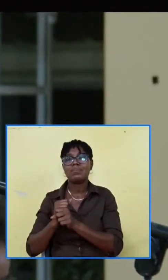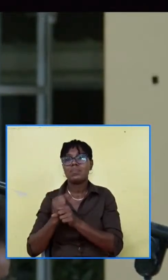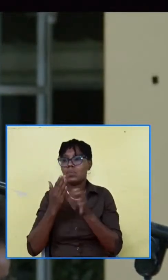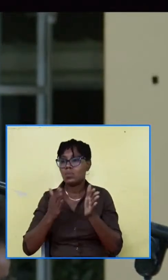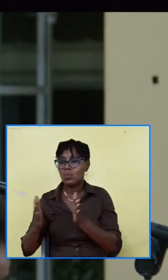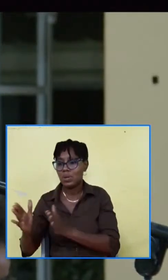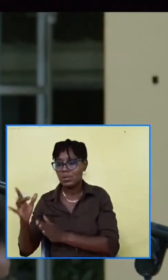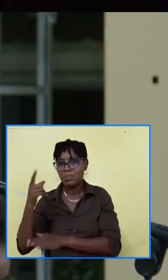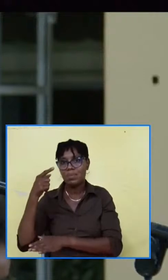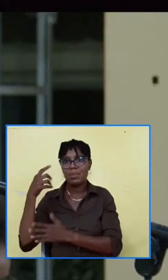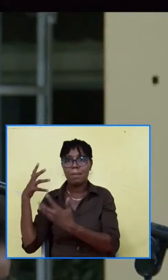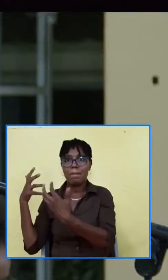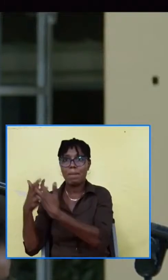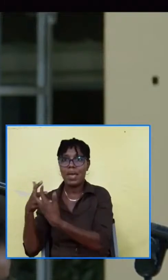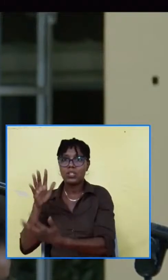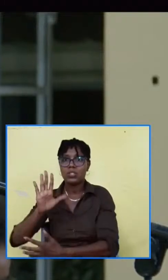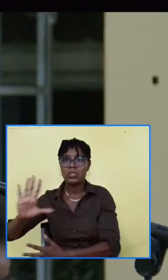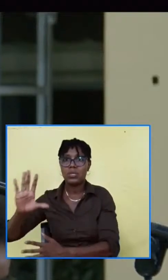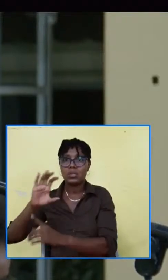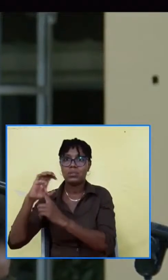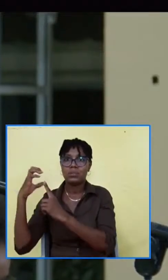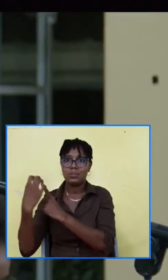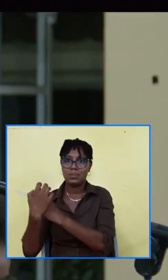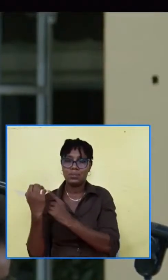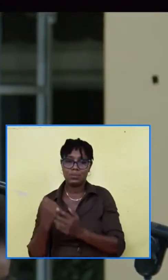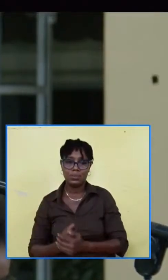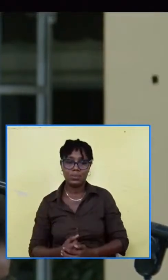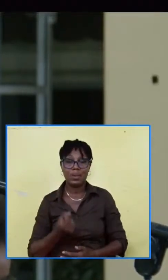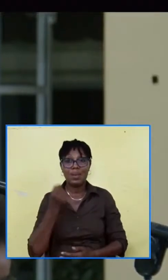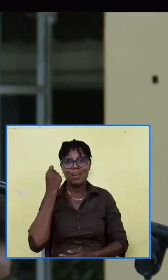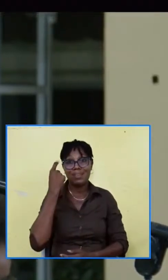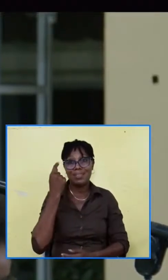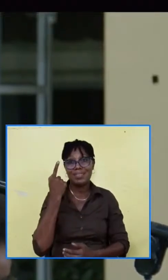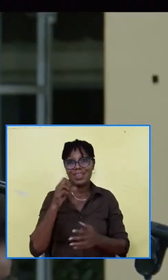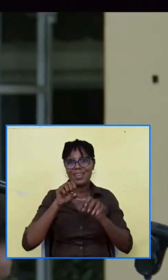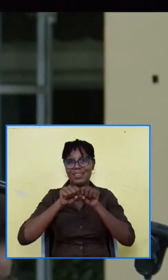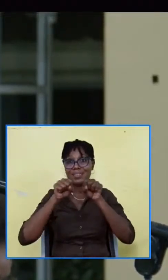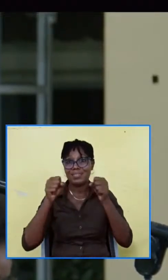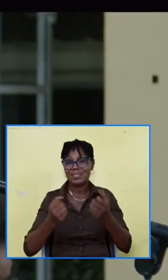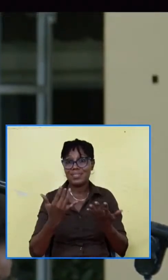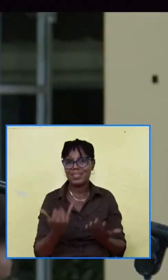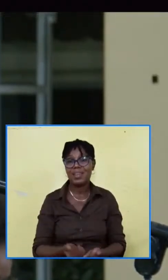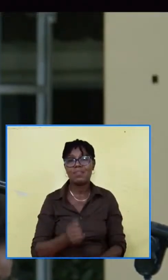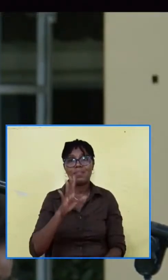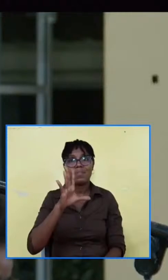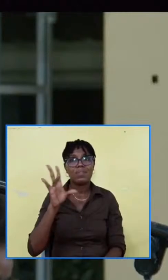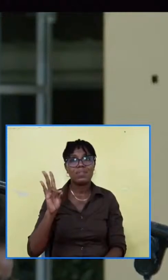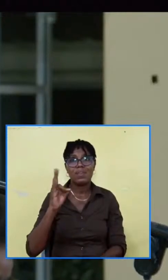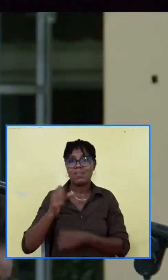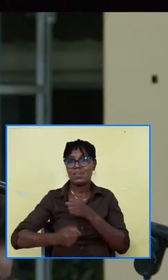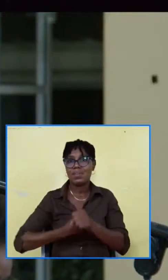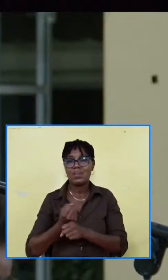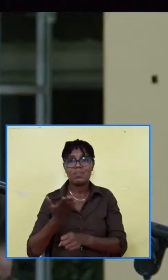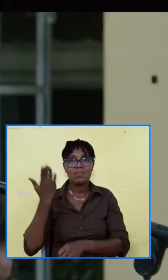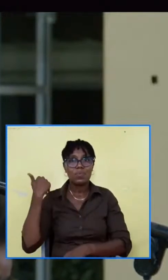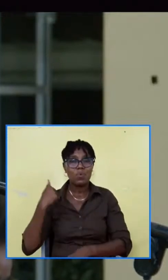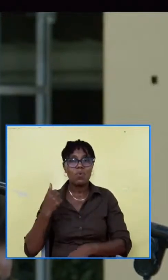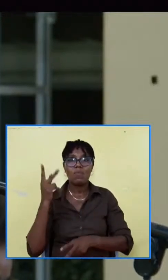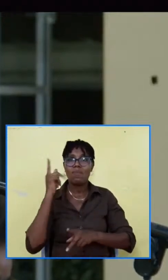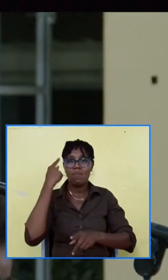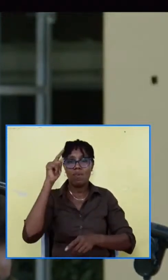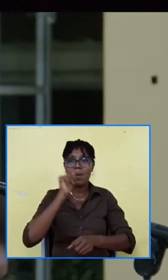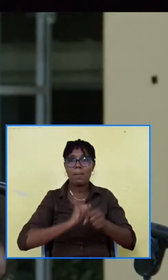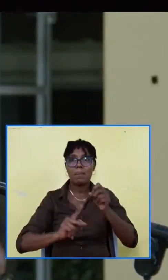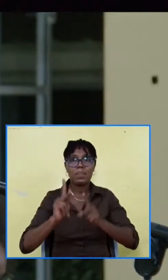as Derek would have said, was designed about 57 years ago. It was designed for a wage worker. You get a certain amount, a fixed amount